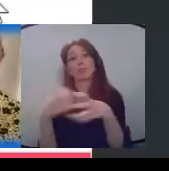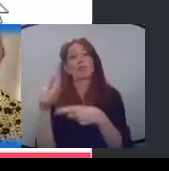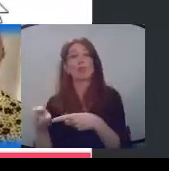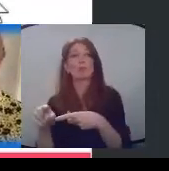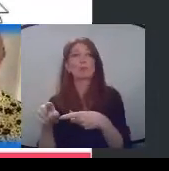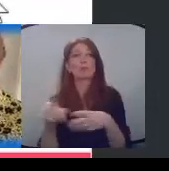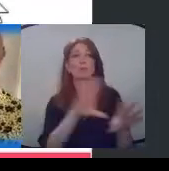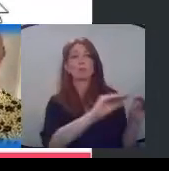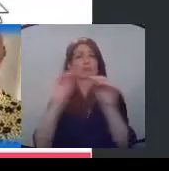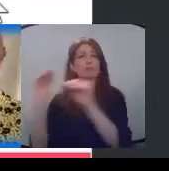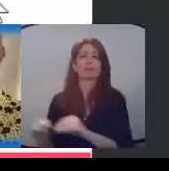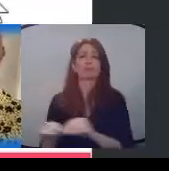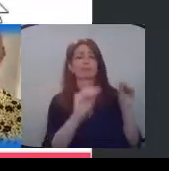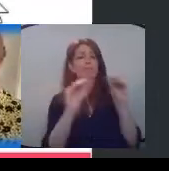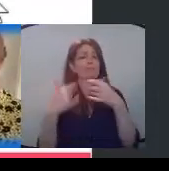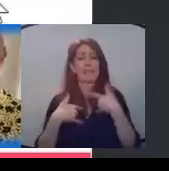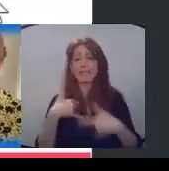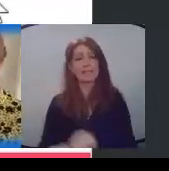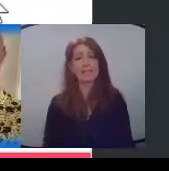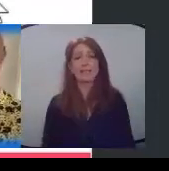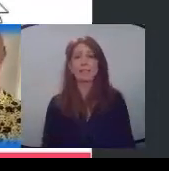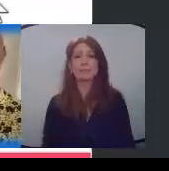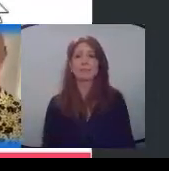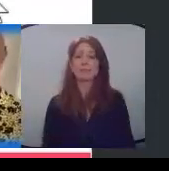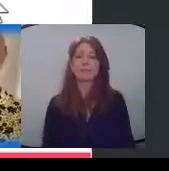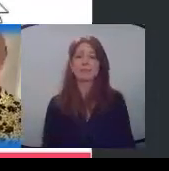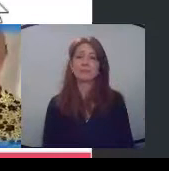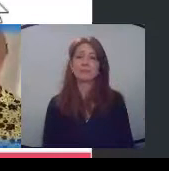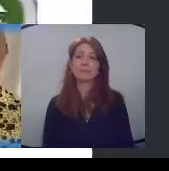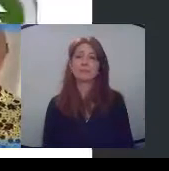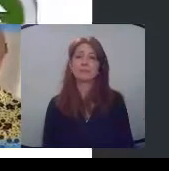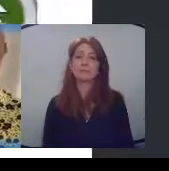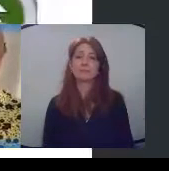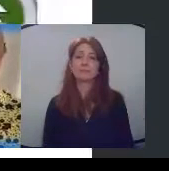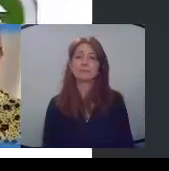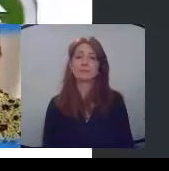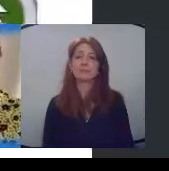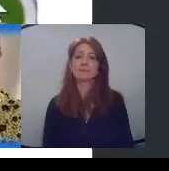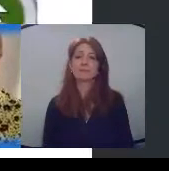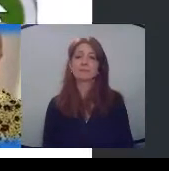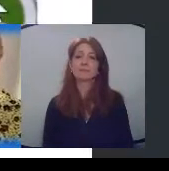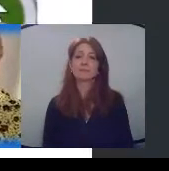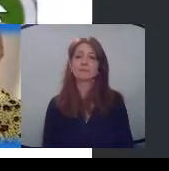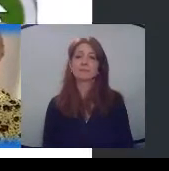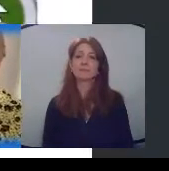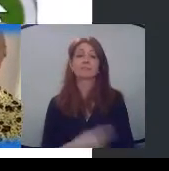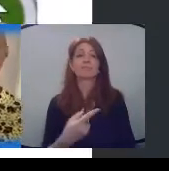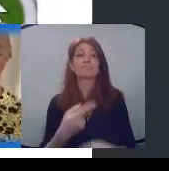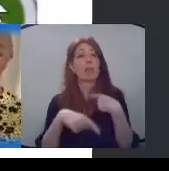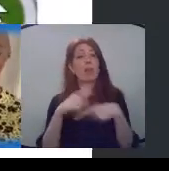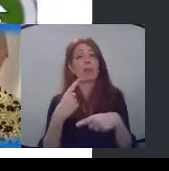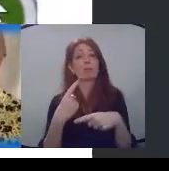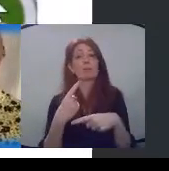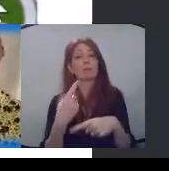excited about that. So if you want to click. So essentially, last year, we